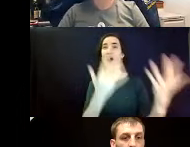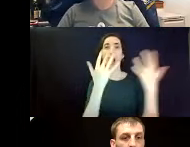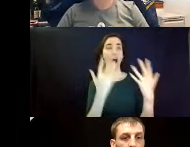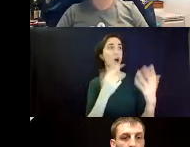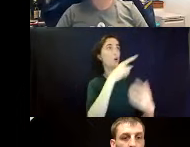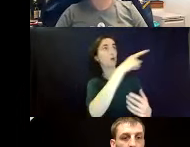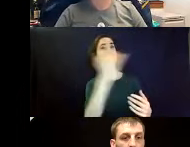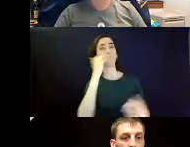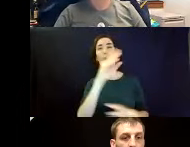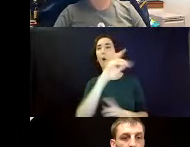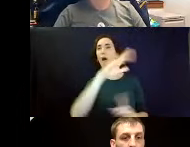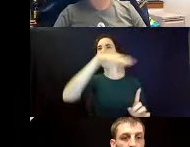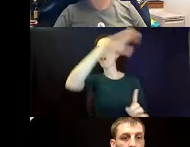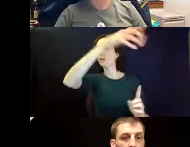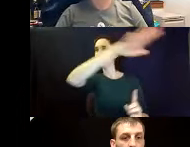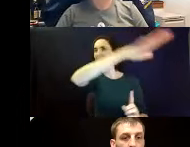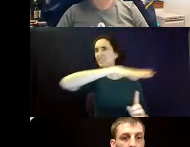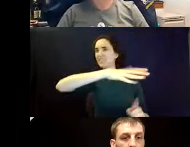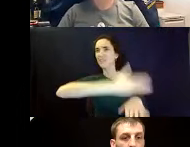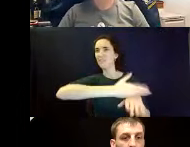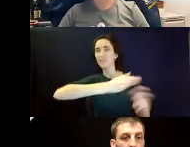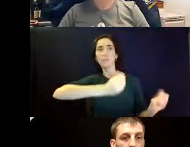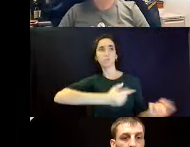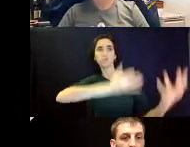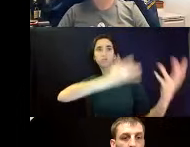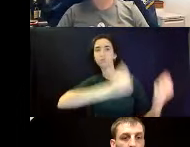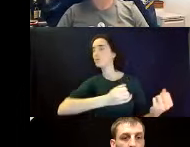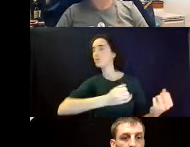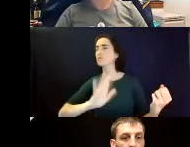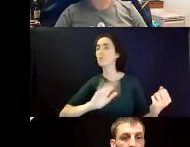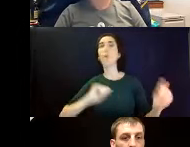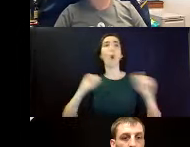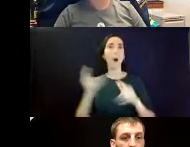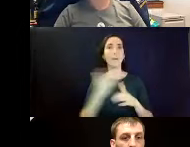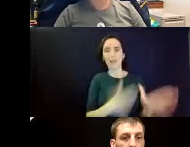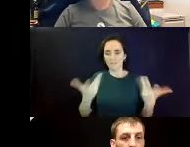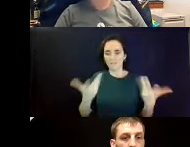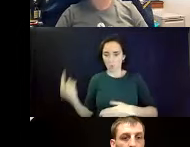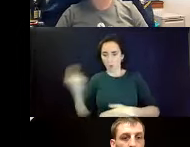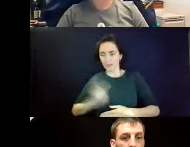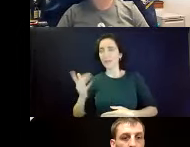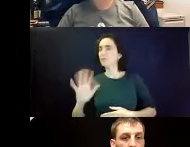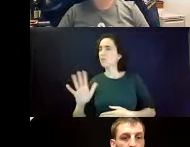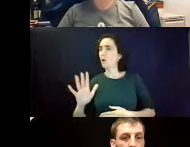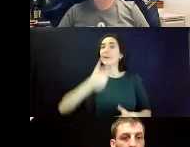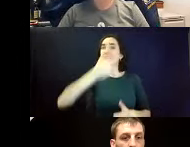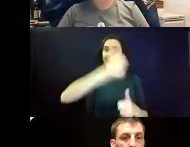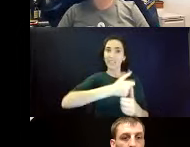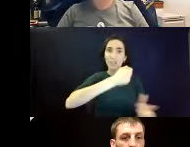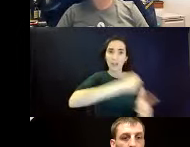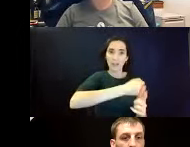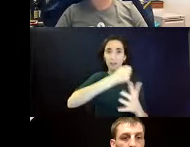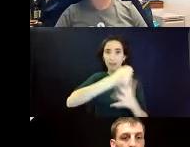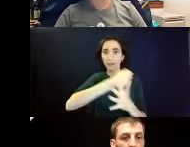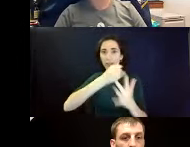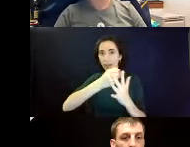refineries, for all of that. You should have a different plan for each activity. They can be similar, but they're all different